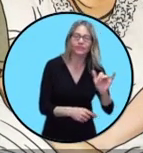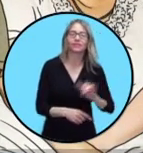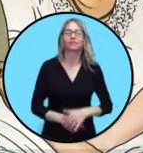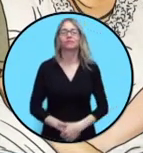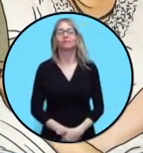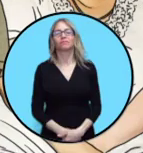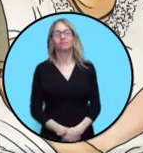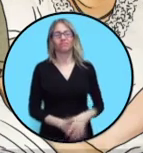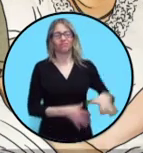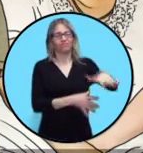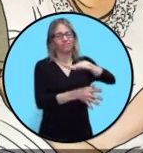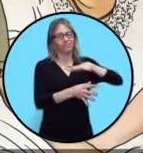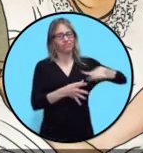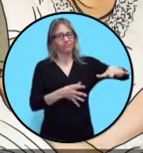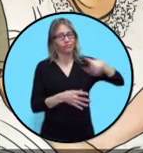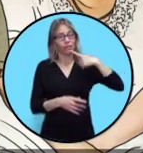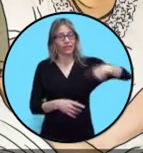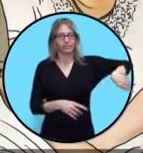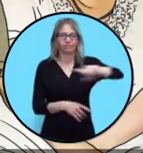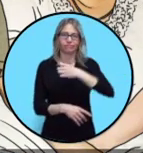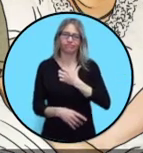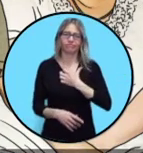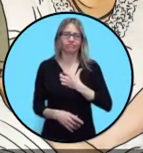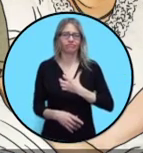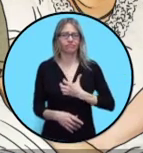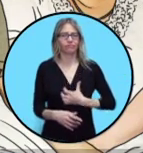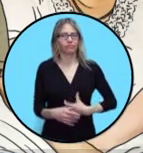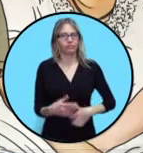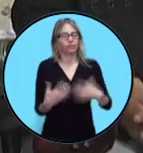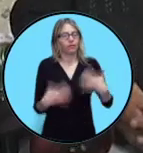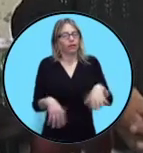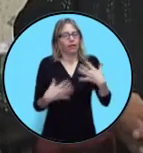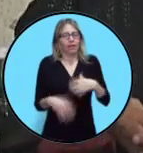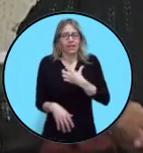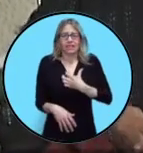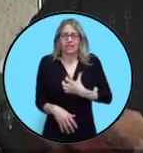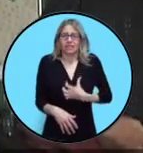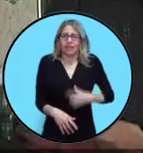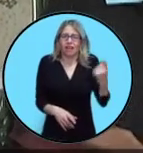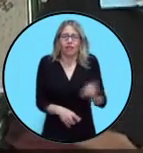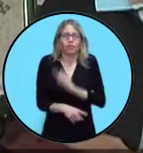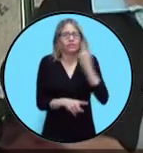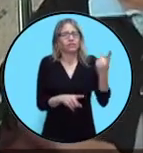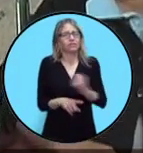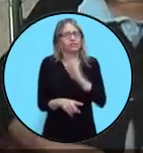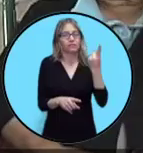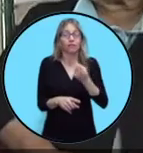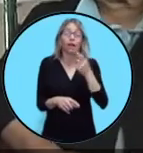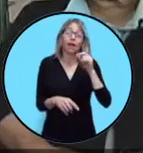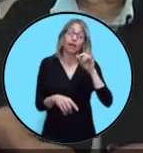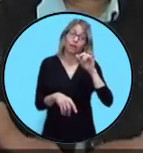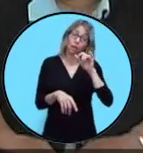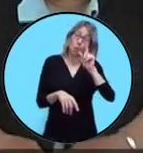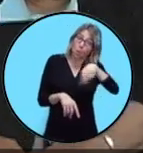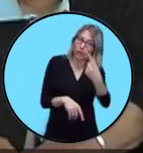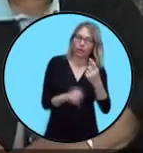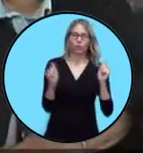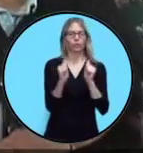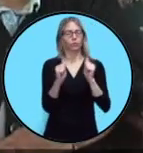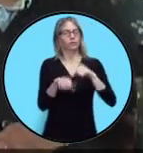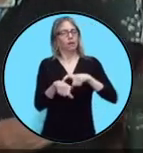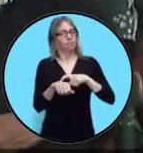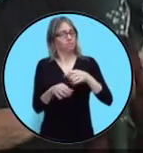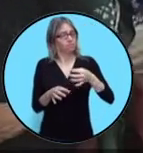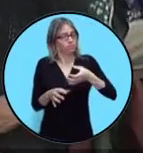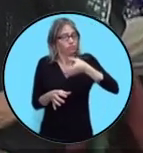Johnny. They were in a famine area, and they were like very hungry all the time, and only in the winter